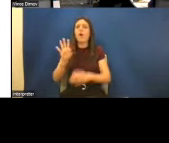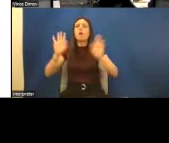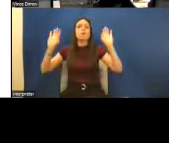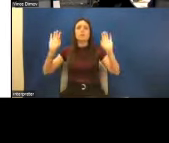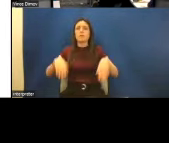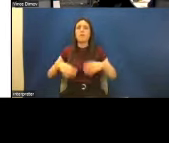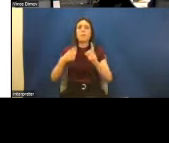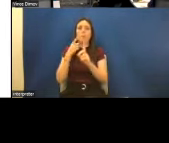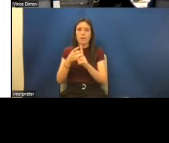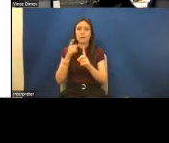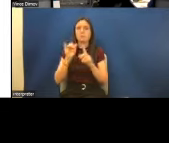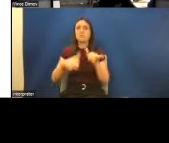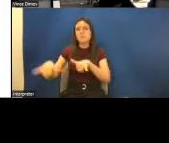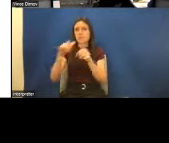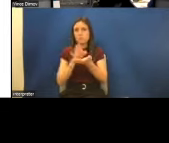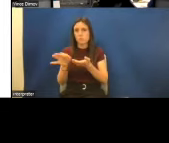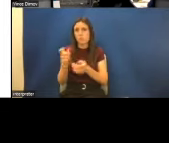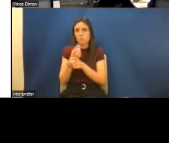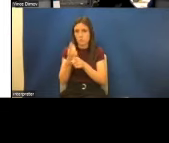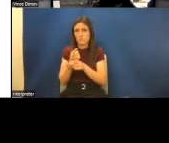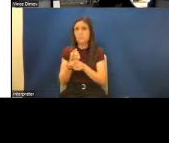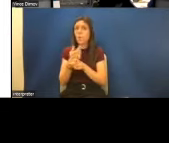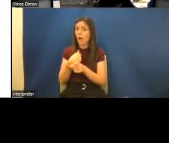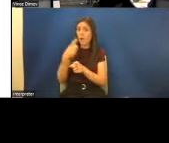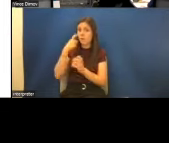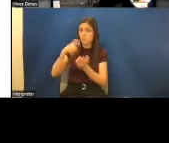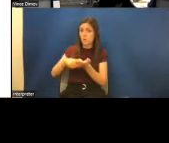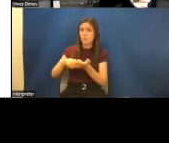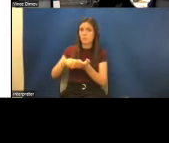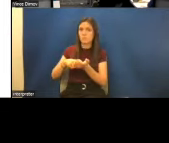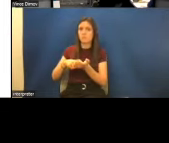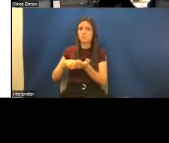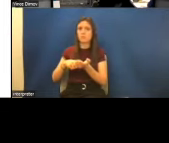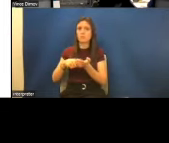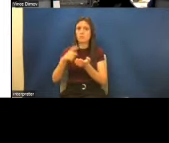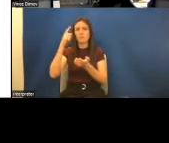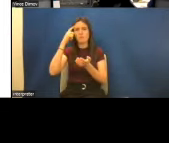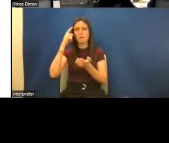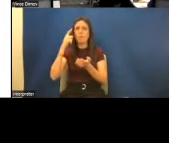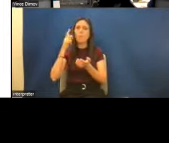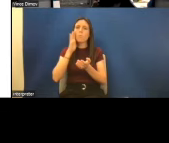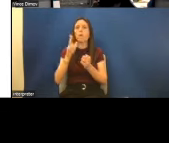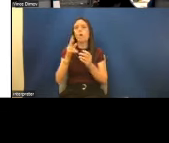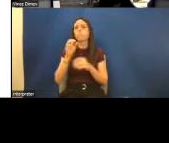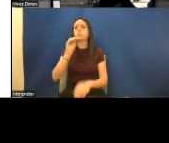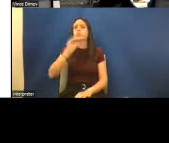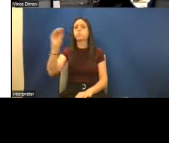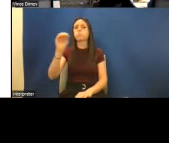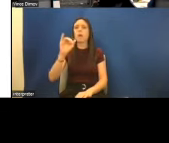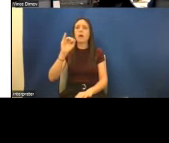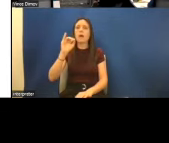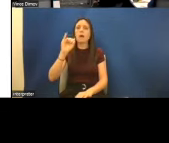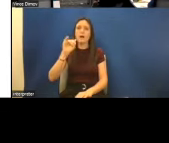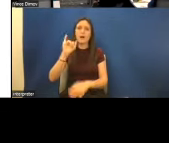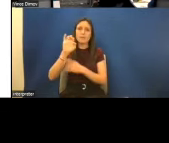were right. So when I see that, rather than just knowing it's gonna end up on an IP somewhere, I want to know, what do I